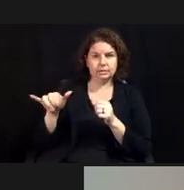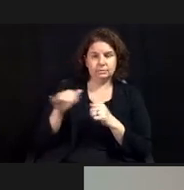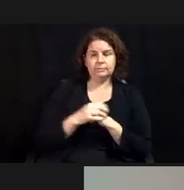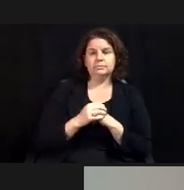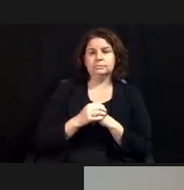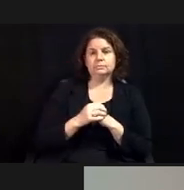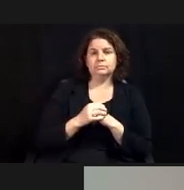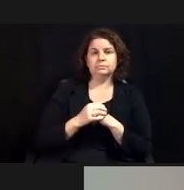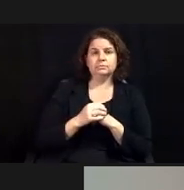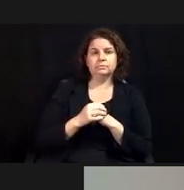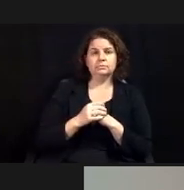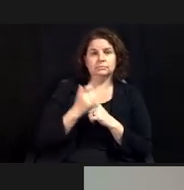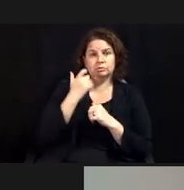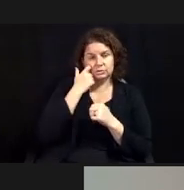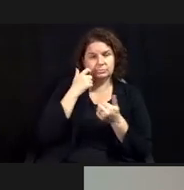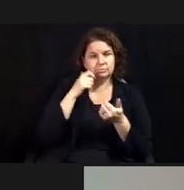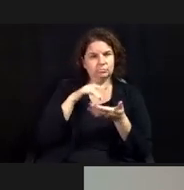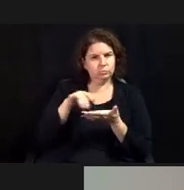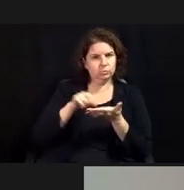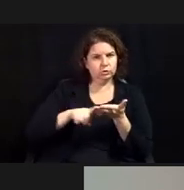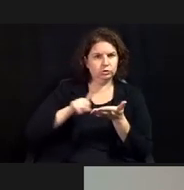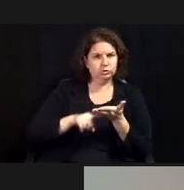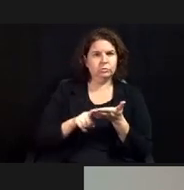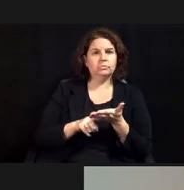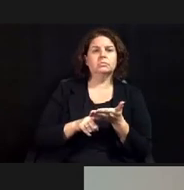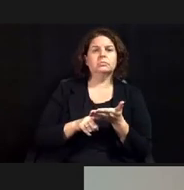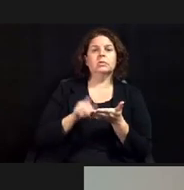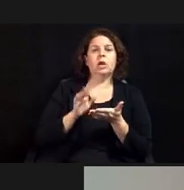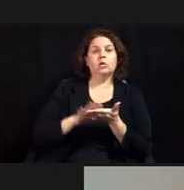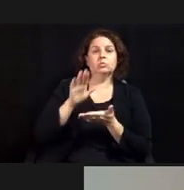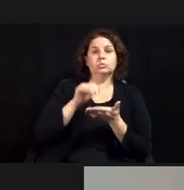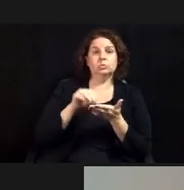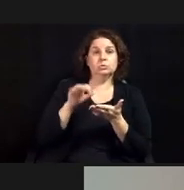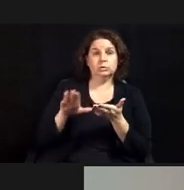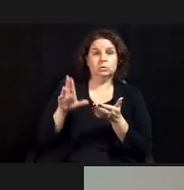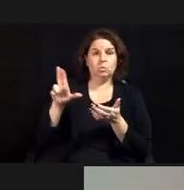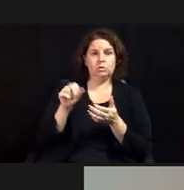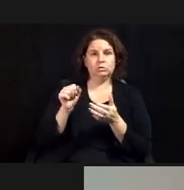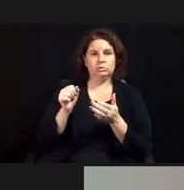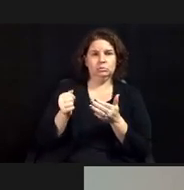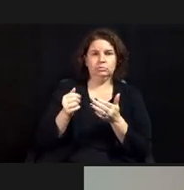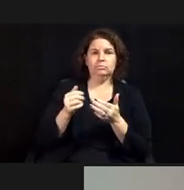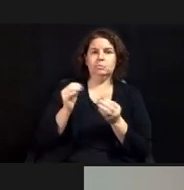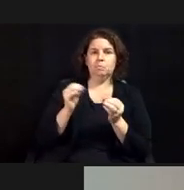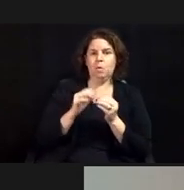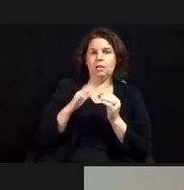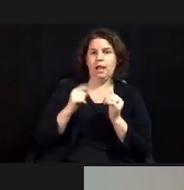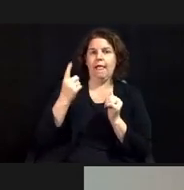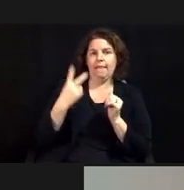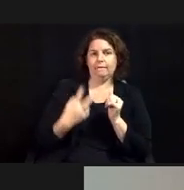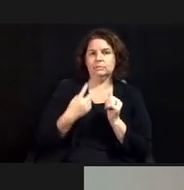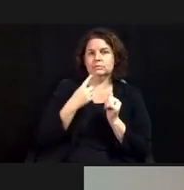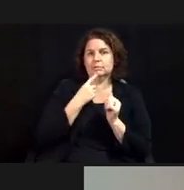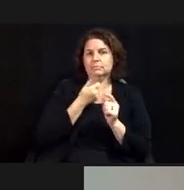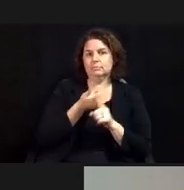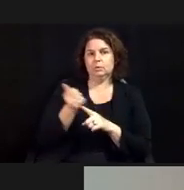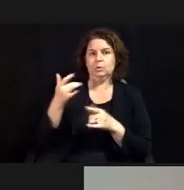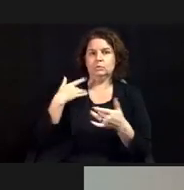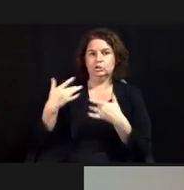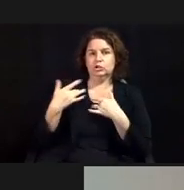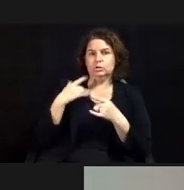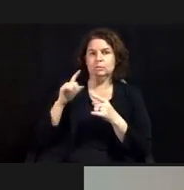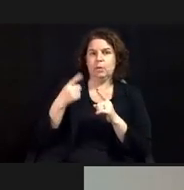high school students in the US say that they are worried about their mental health and are